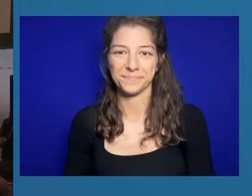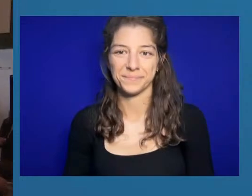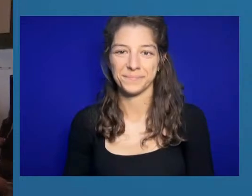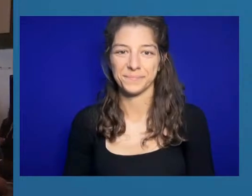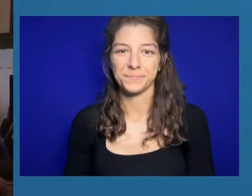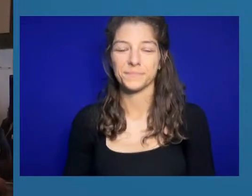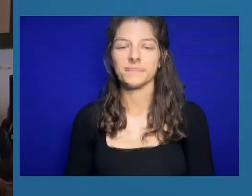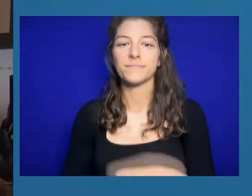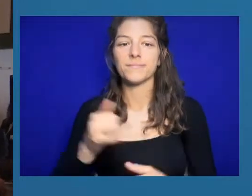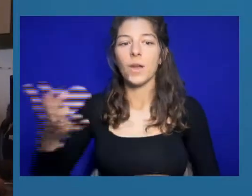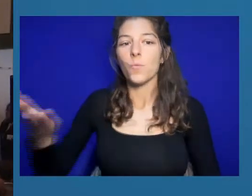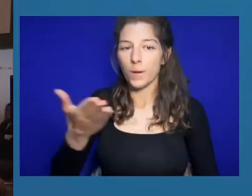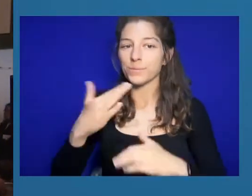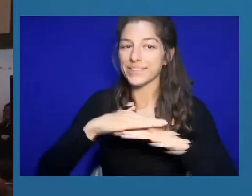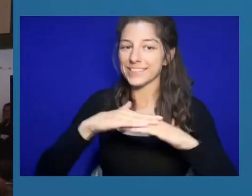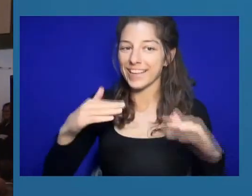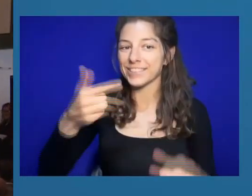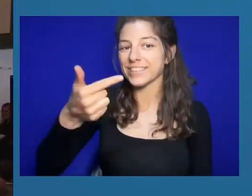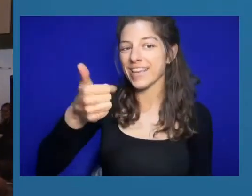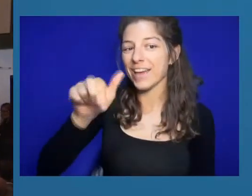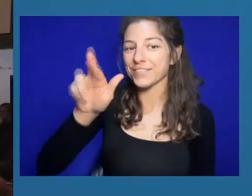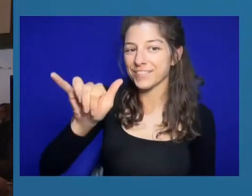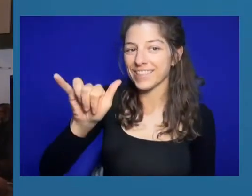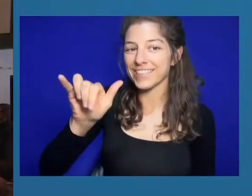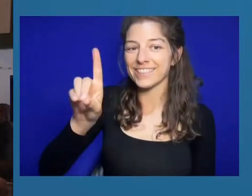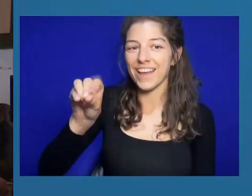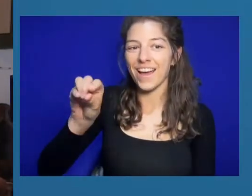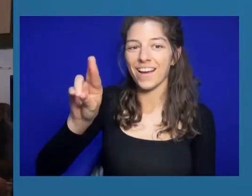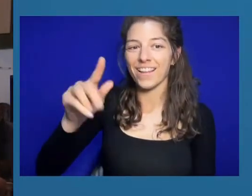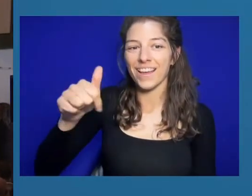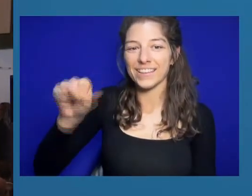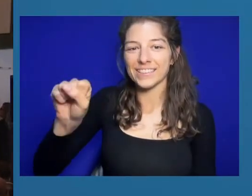Please welcome to the stage Gary Douglas, President and CEO of the North Country Chamber of Commerce.